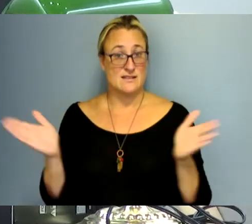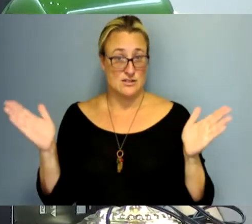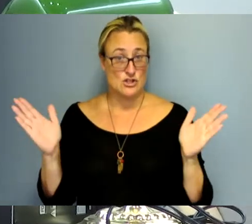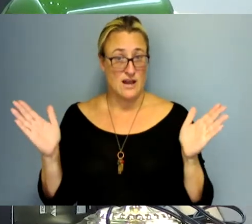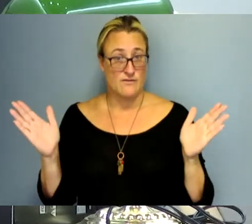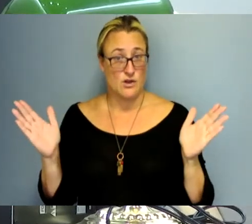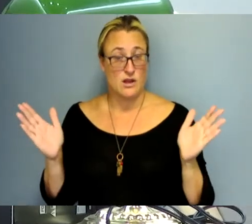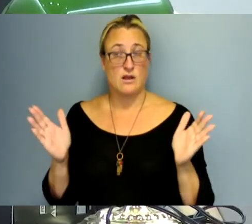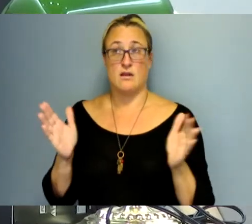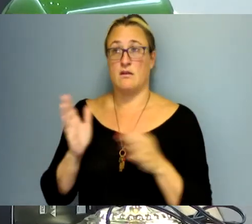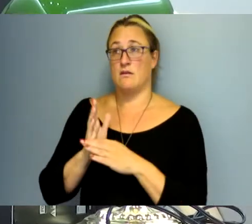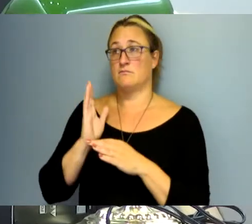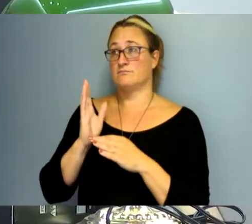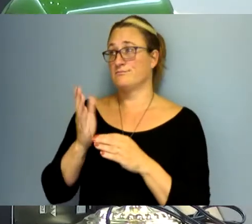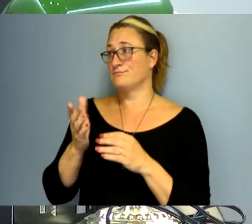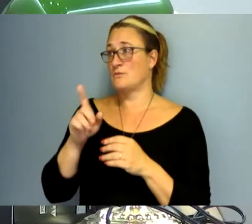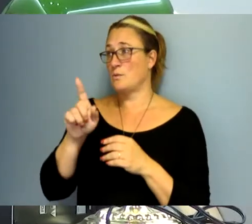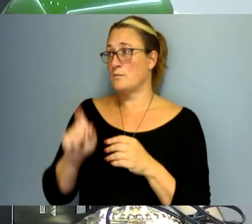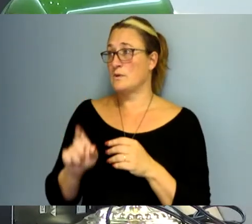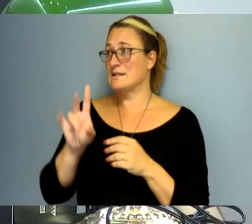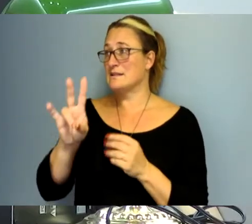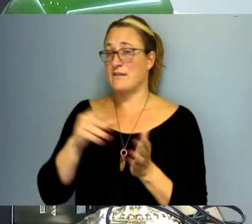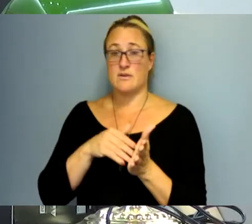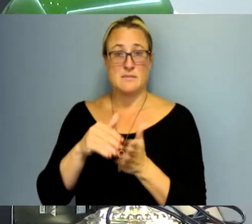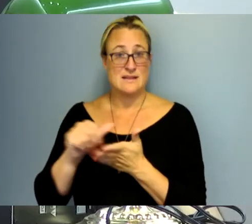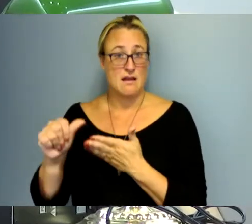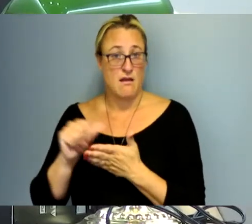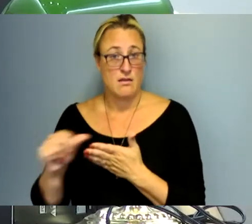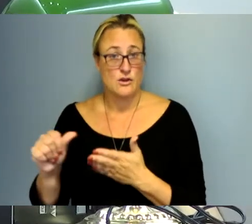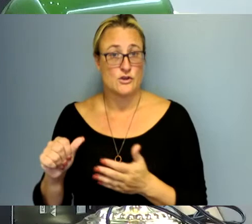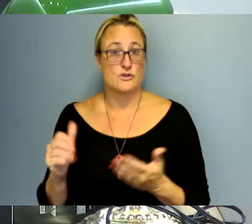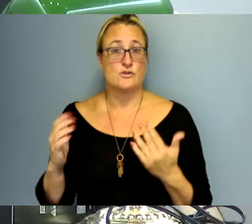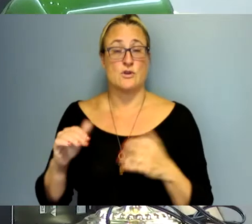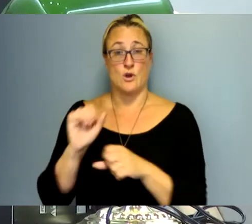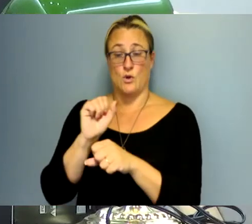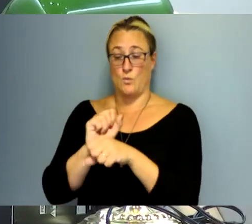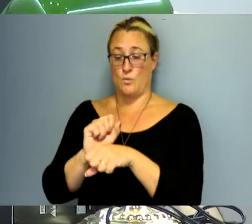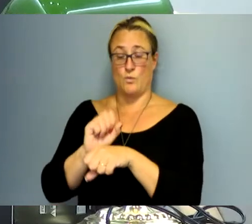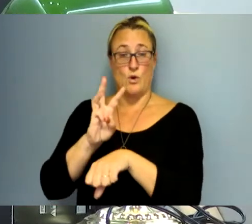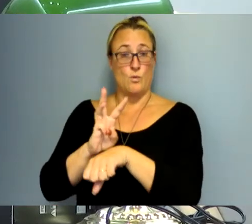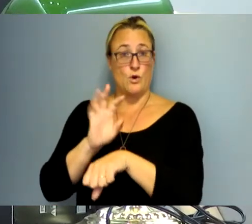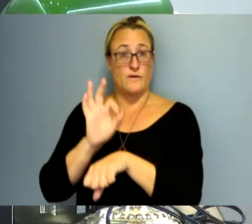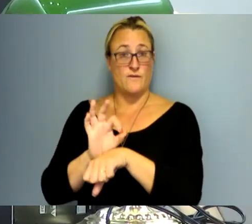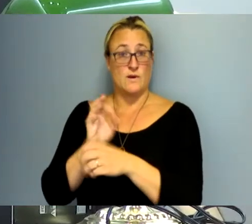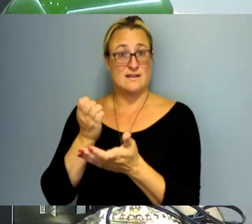already mentioned, about $1.7 million. For workforce and economic development, about